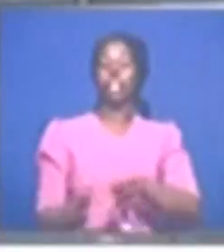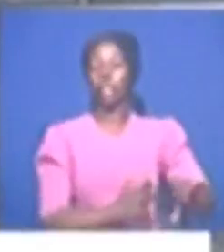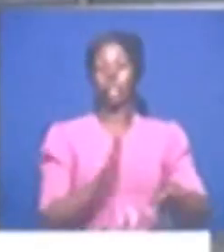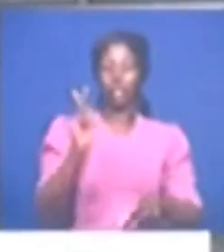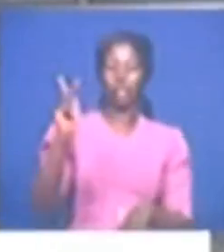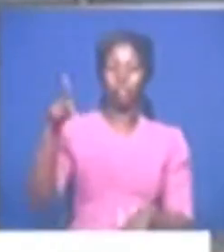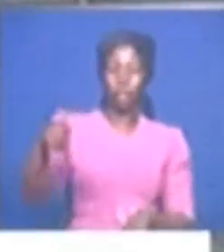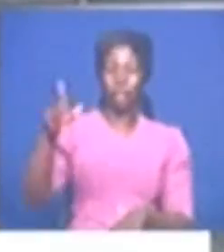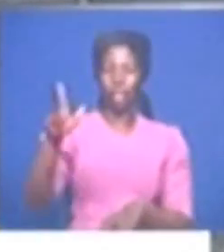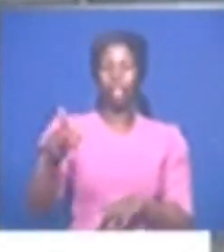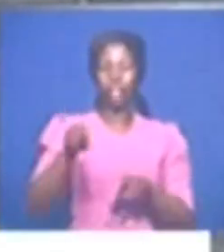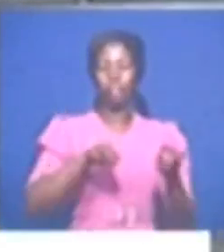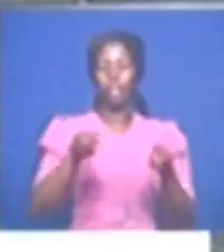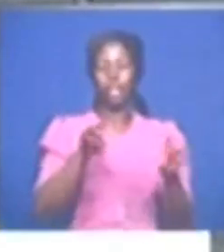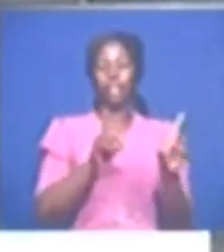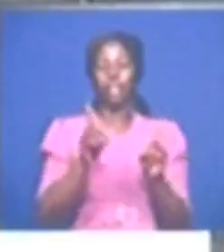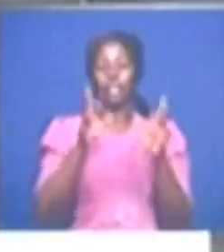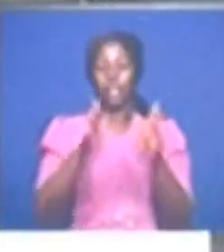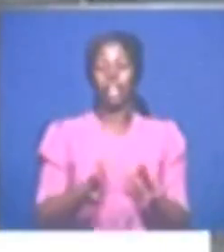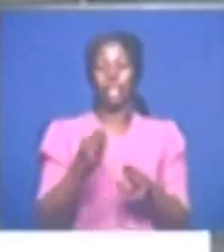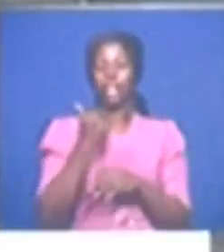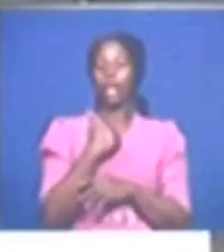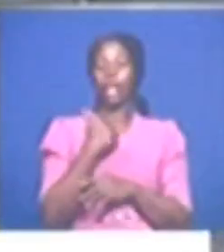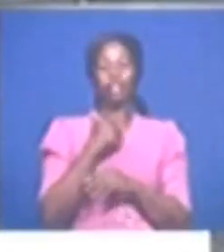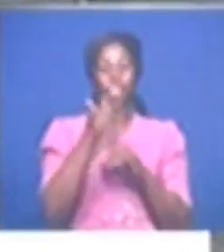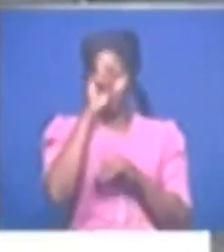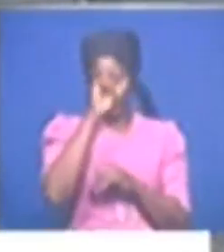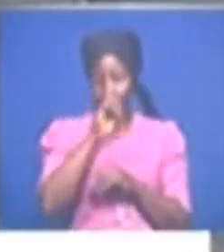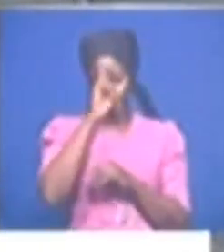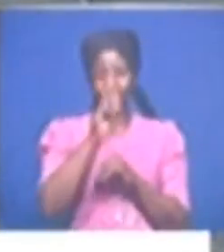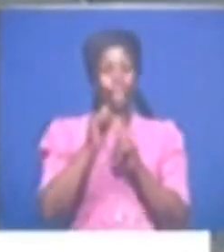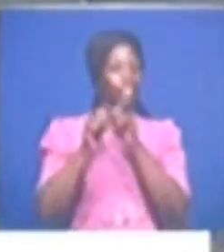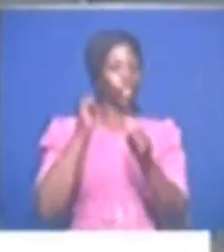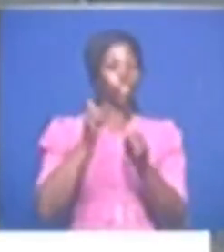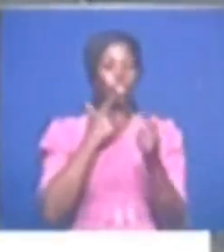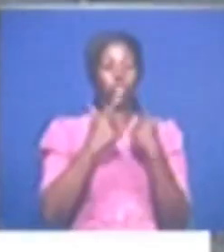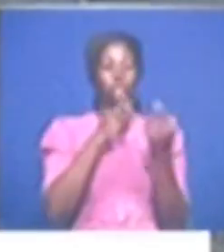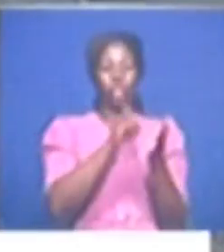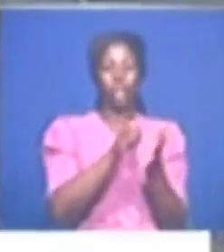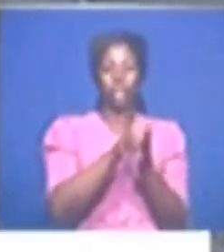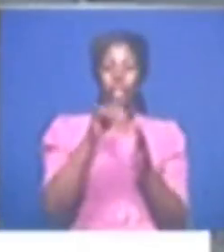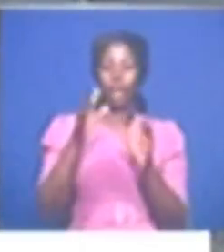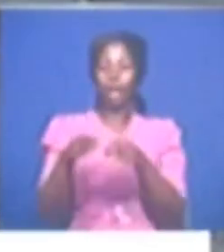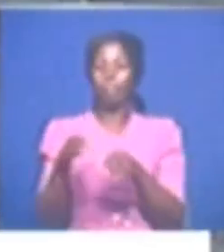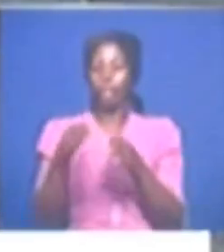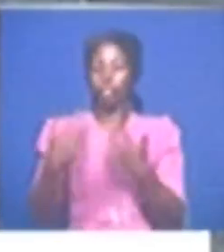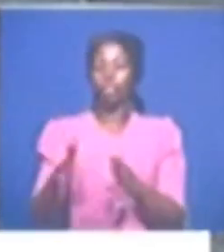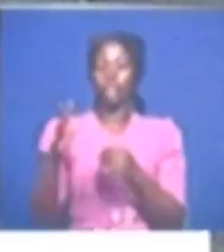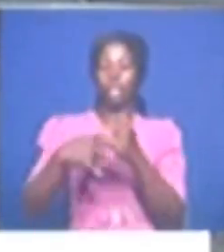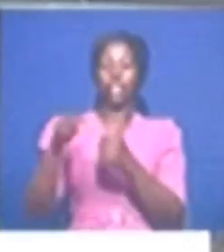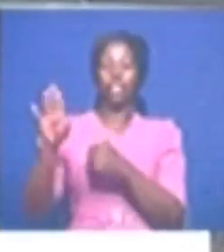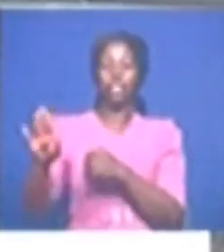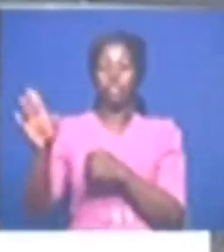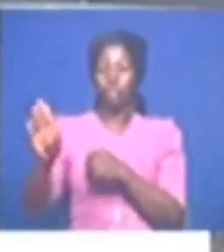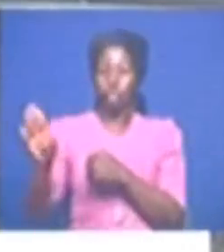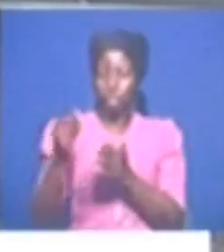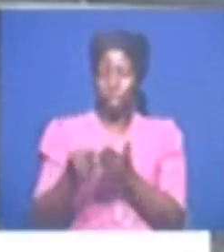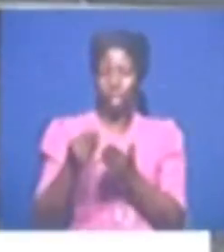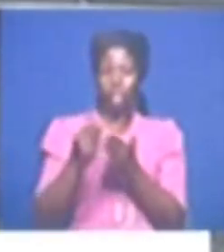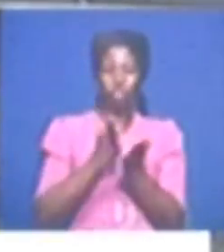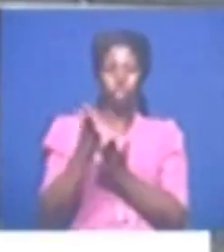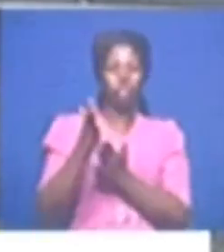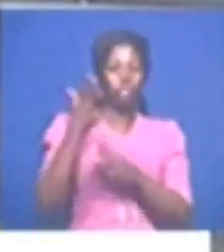Company Managing Director Joe Sang has zealously denied claims that the parastatal lost 95 billion shillings through fictitious contracts.